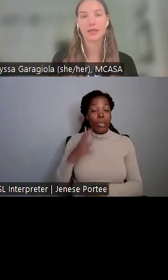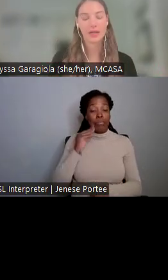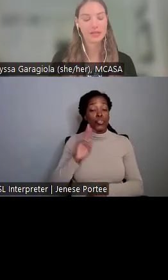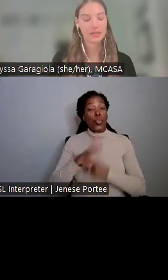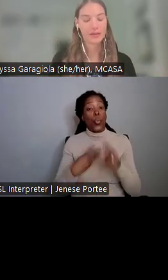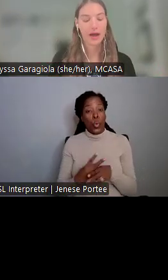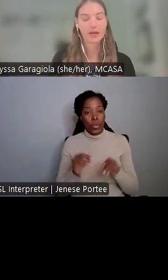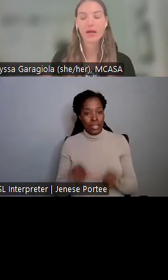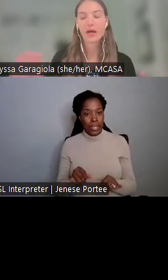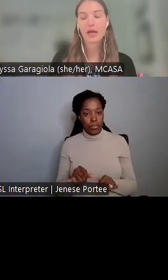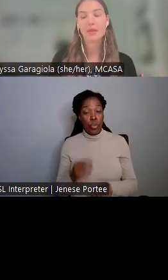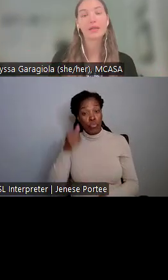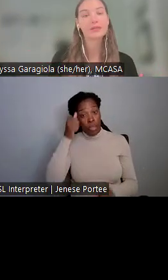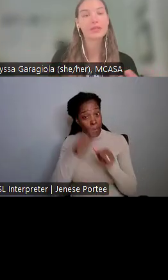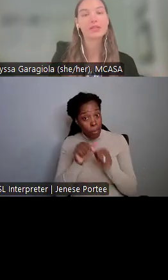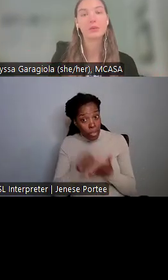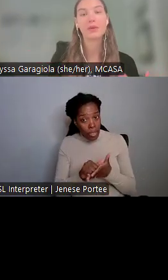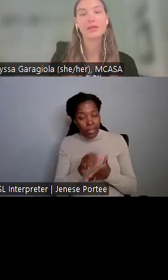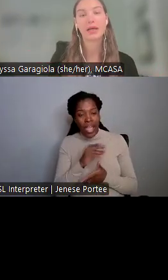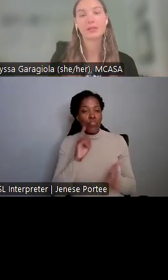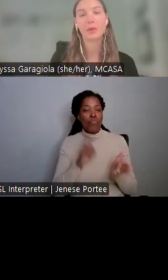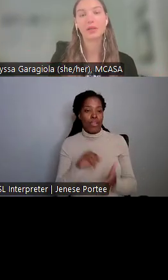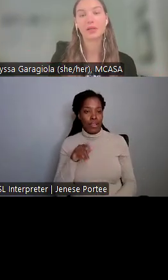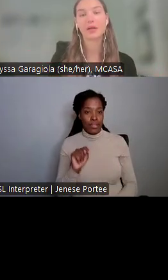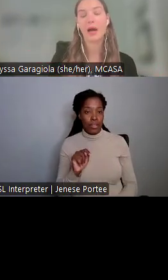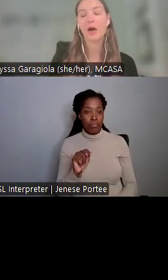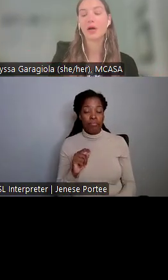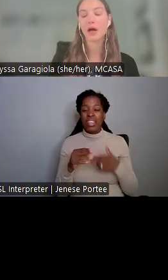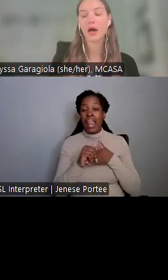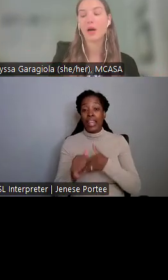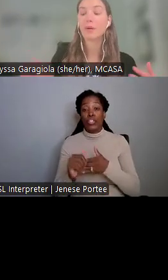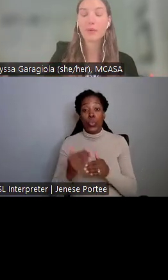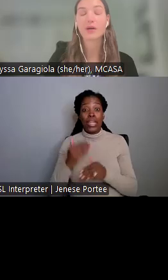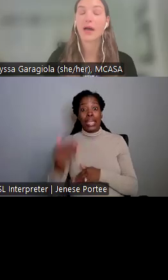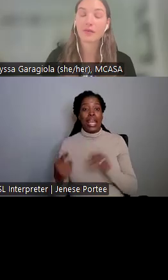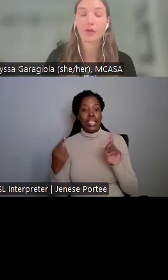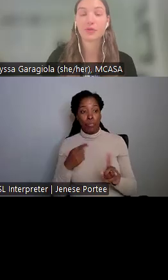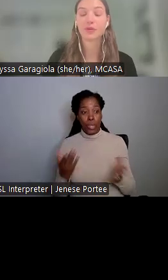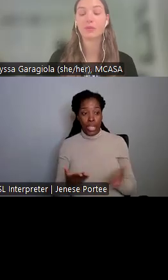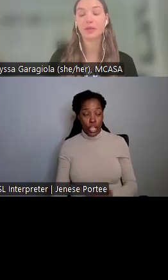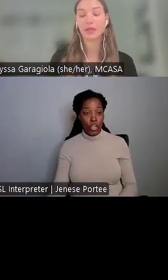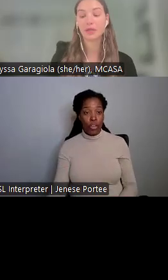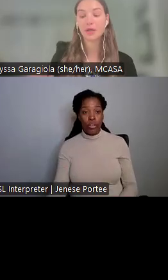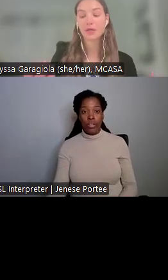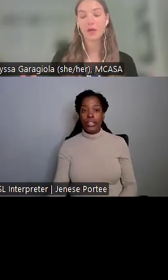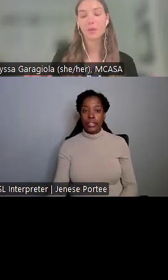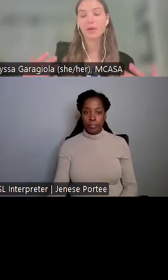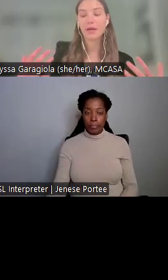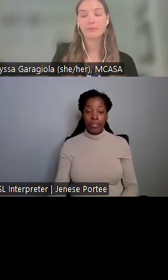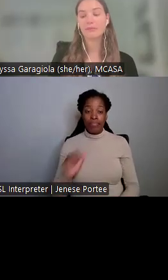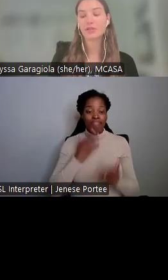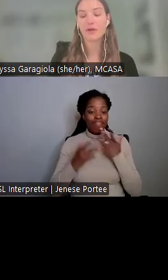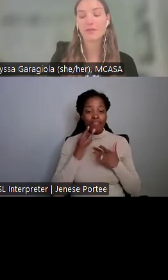and recognizing that. And that leads me into the next point here about a lack of cultural humility.